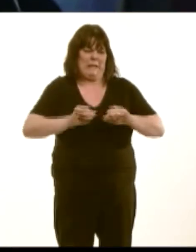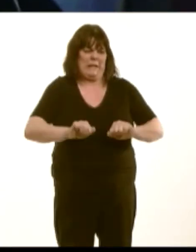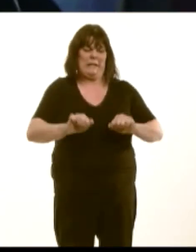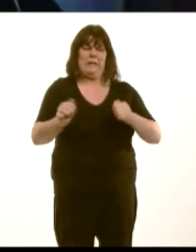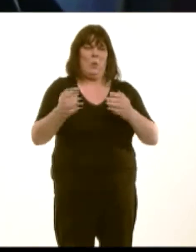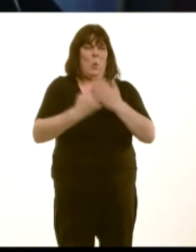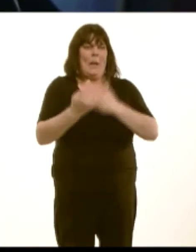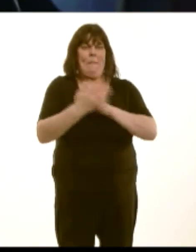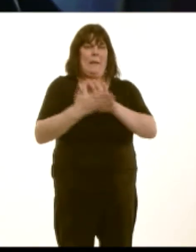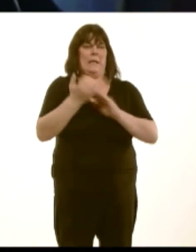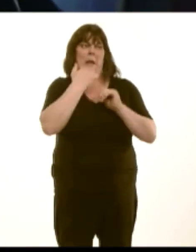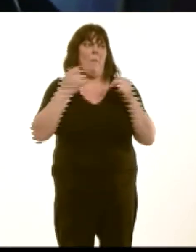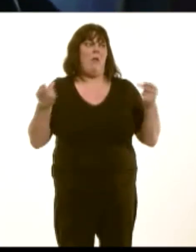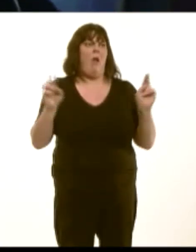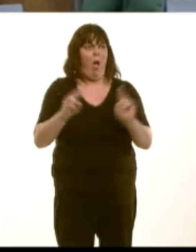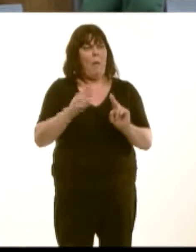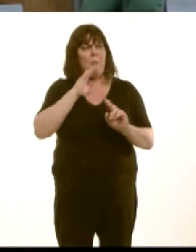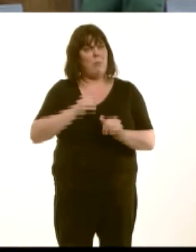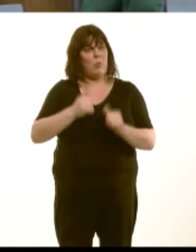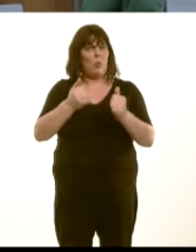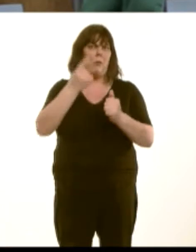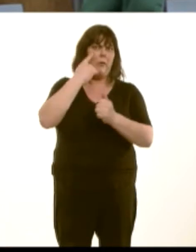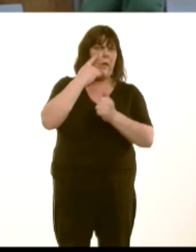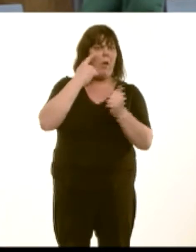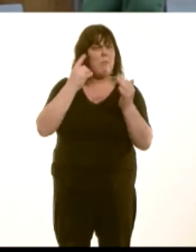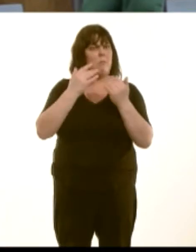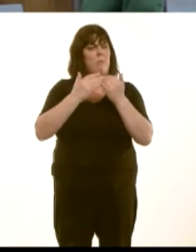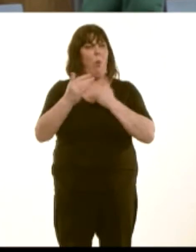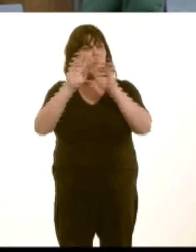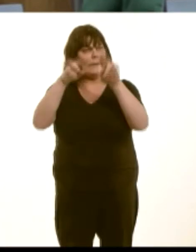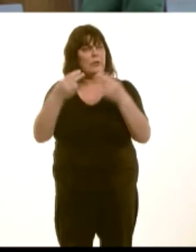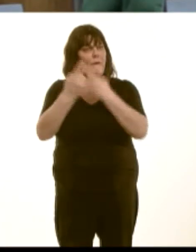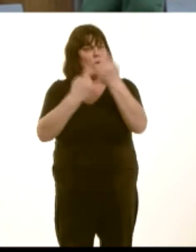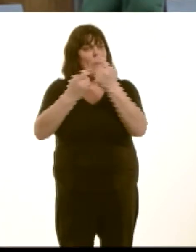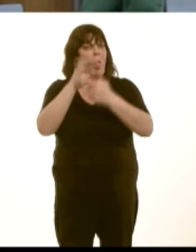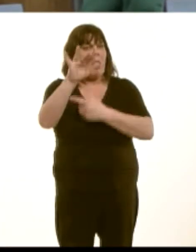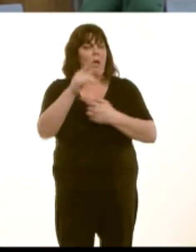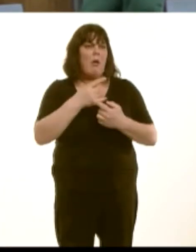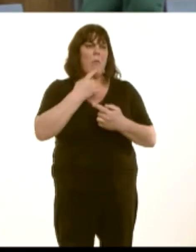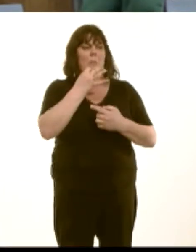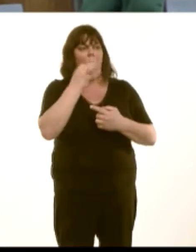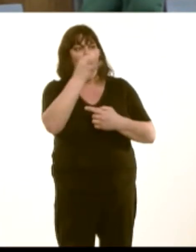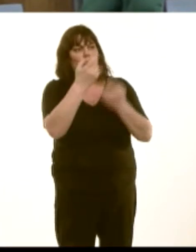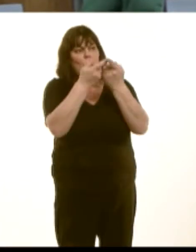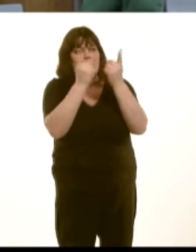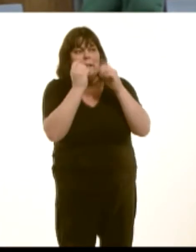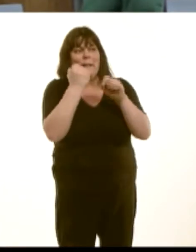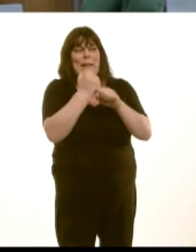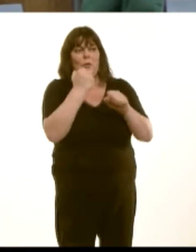but it would be good to see that again, and it's something for the University of Glyndŵr to consider whether they want to